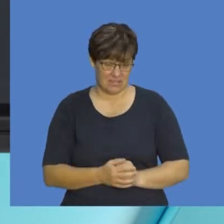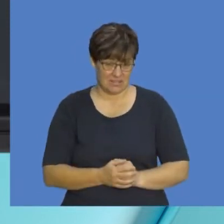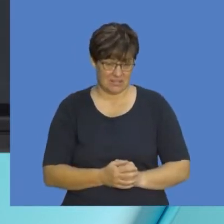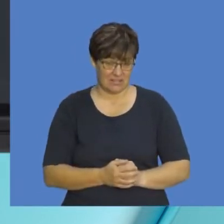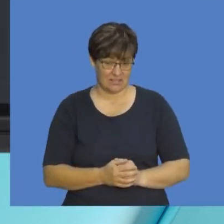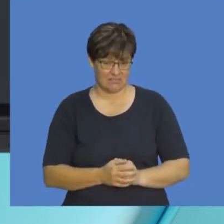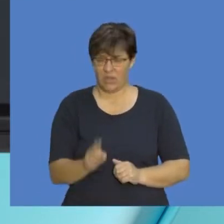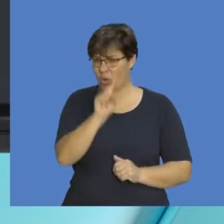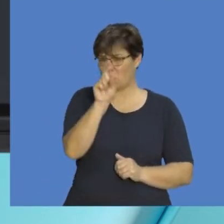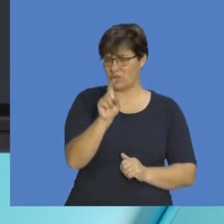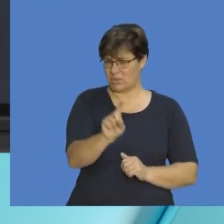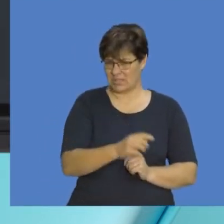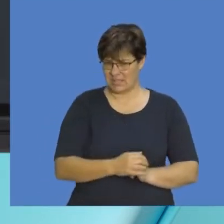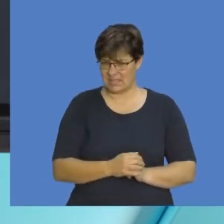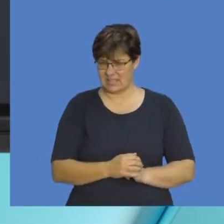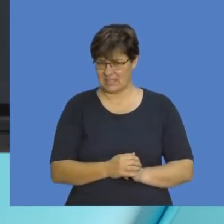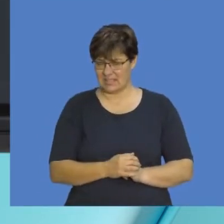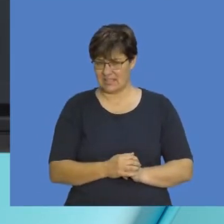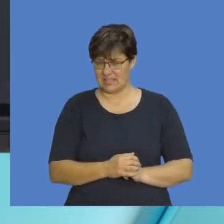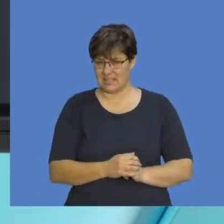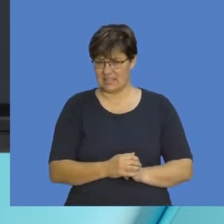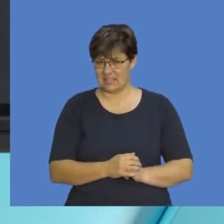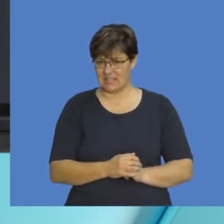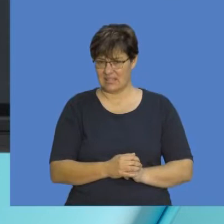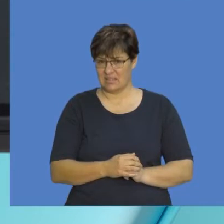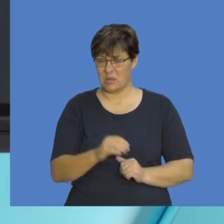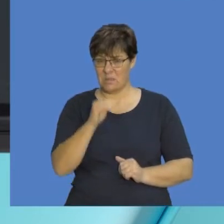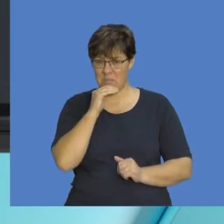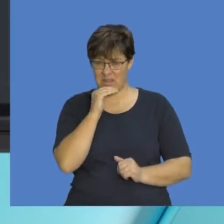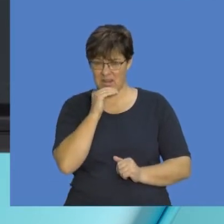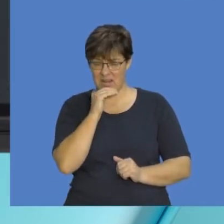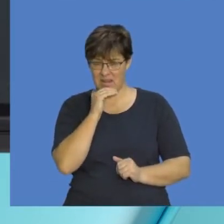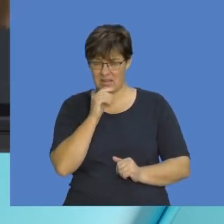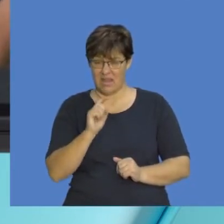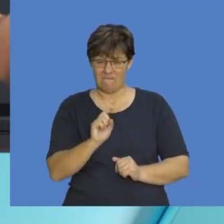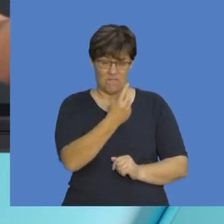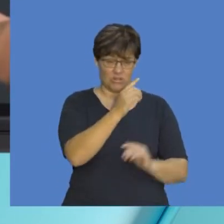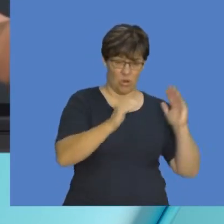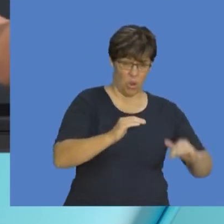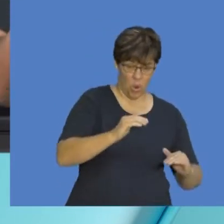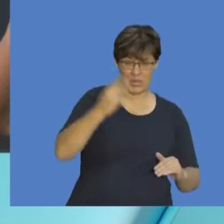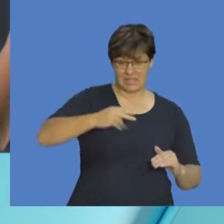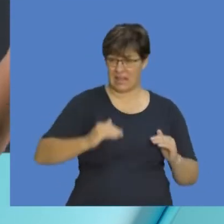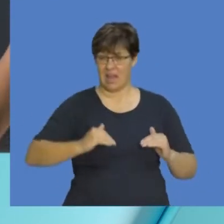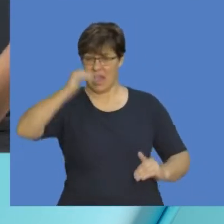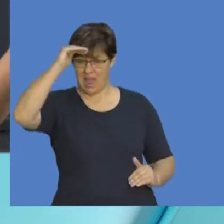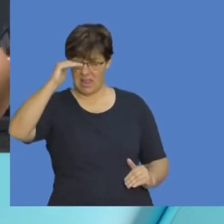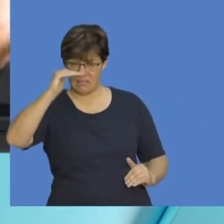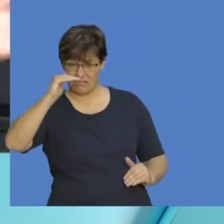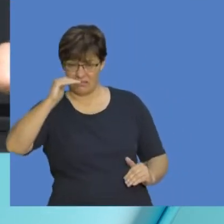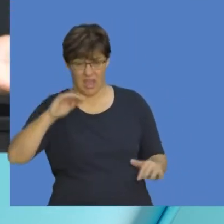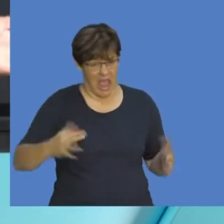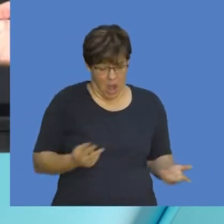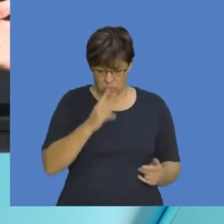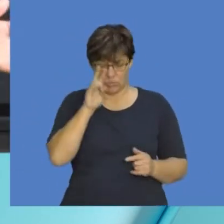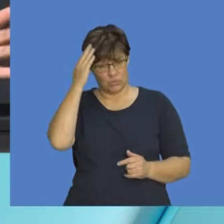declared. But the question is, do you think the second wave will be higher than the first wave? How can we tell?